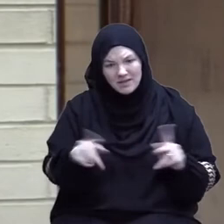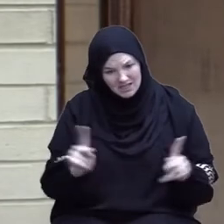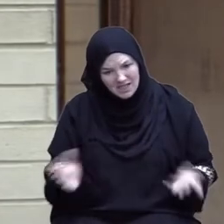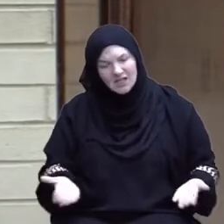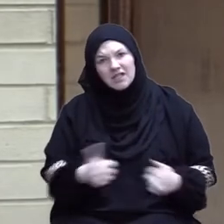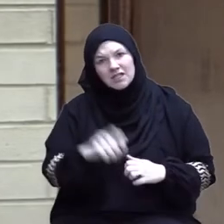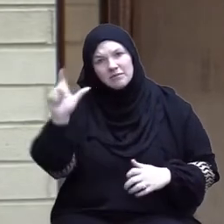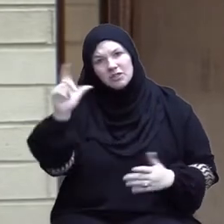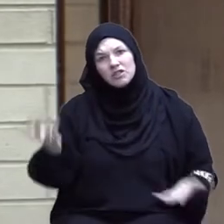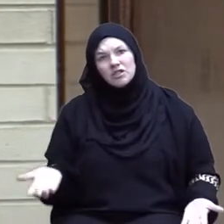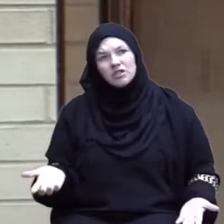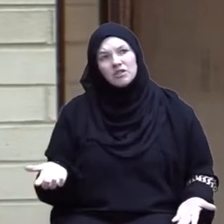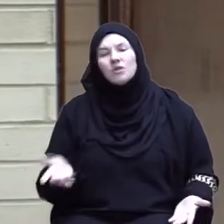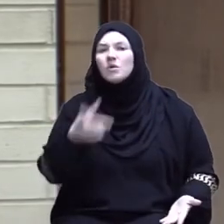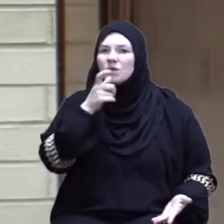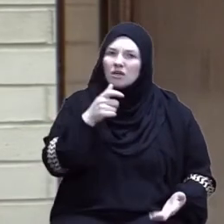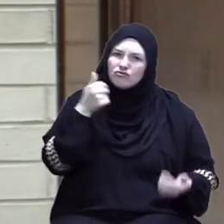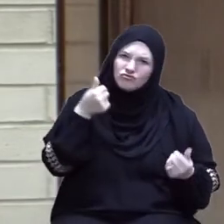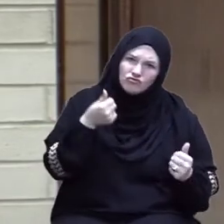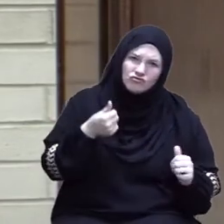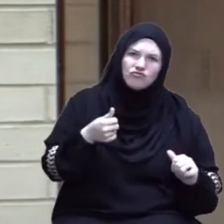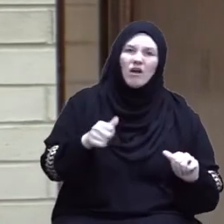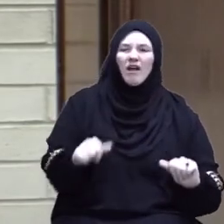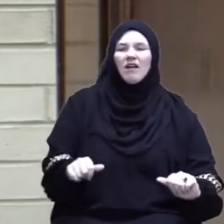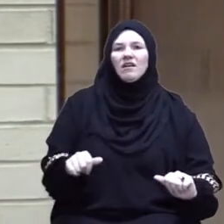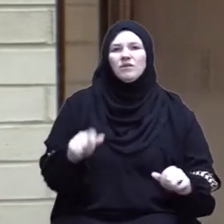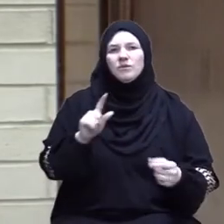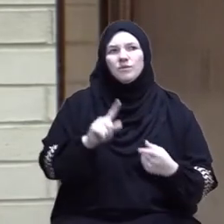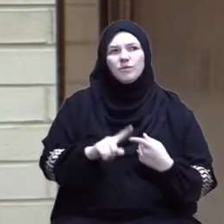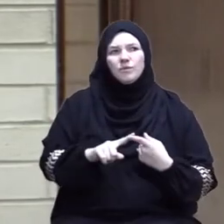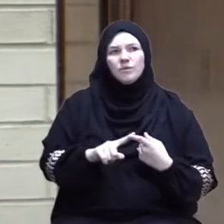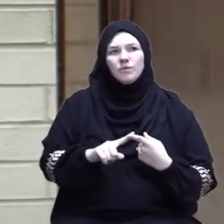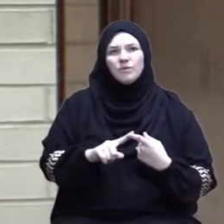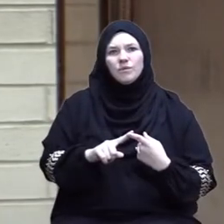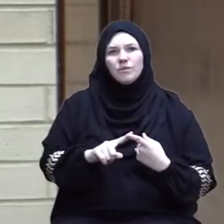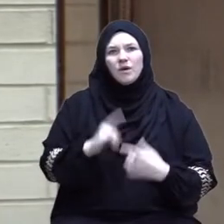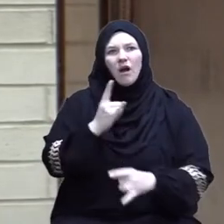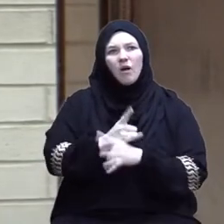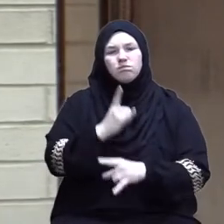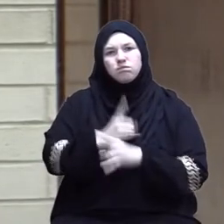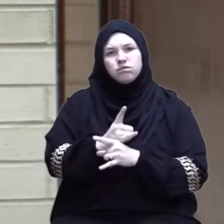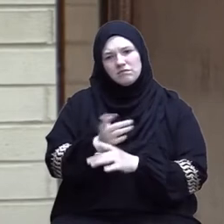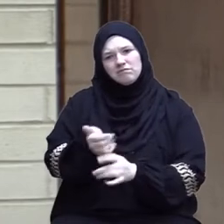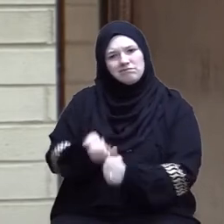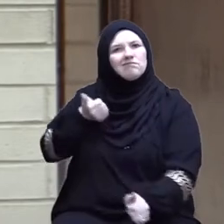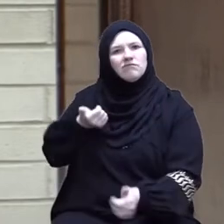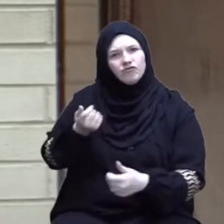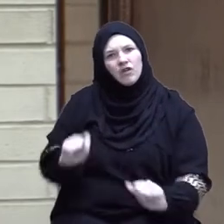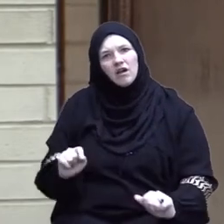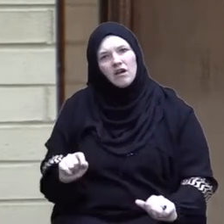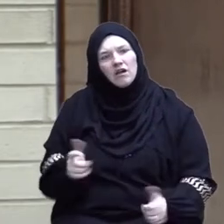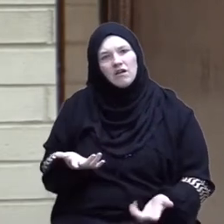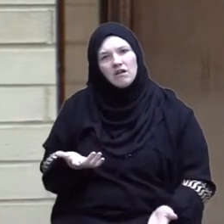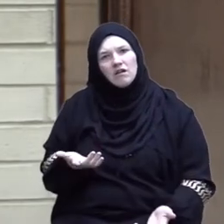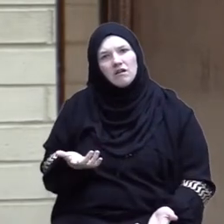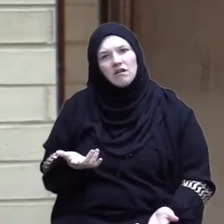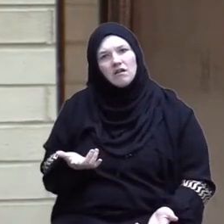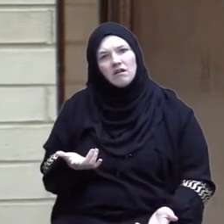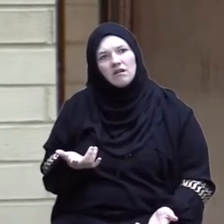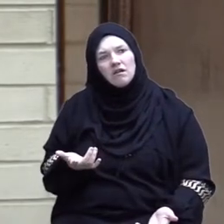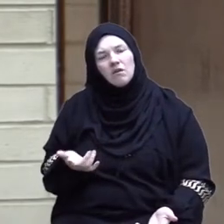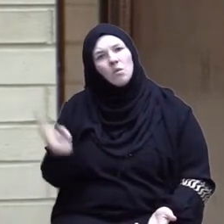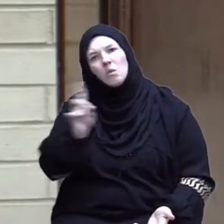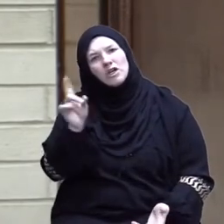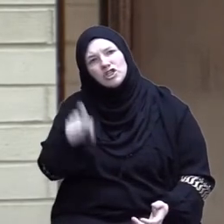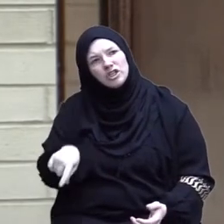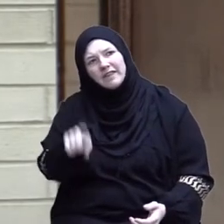masjid who are trying to wean off of alcoholism. Where should they go if not to the house of